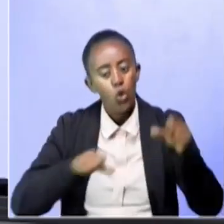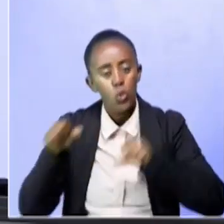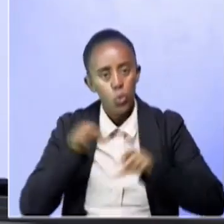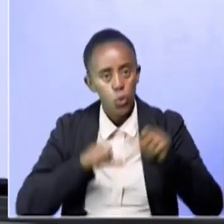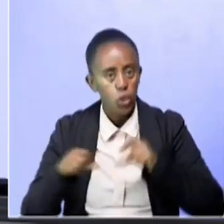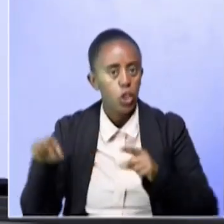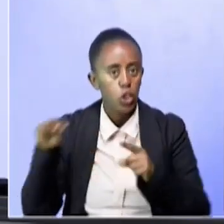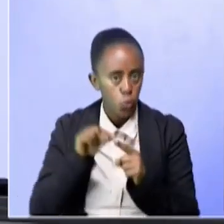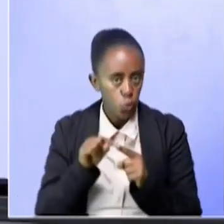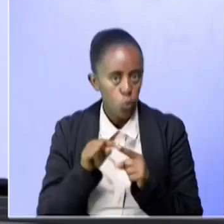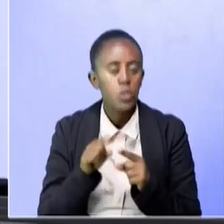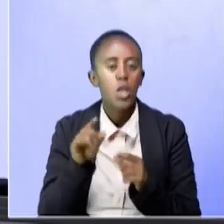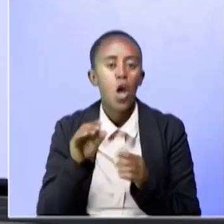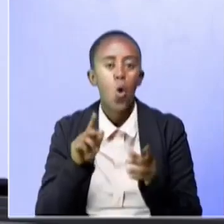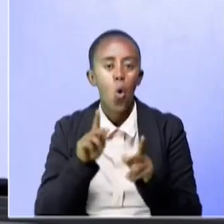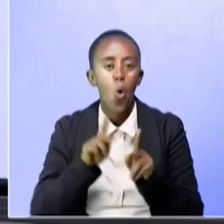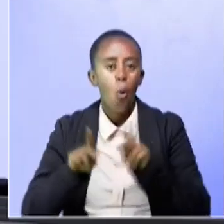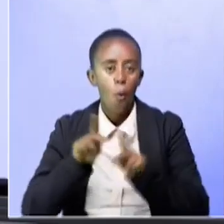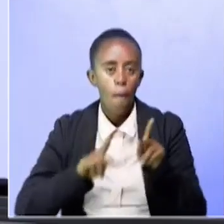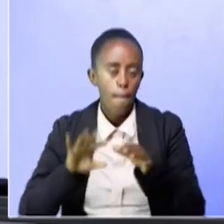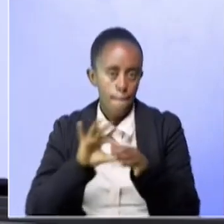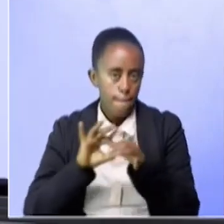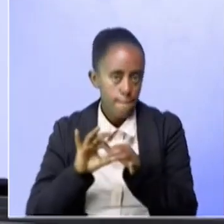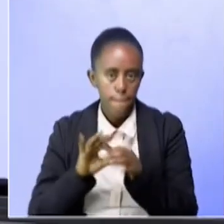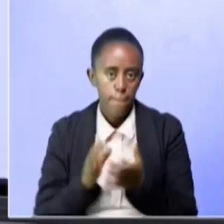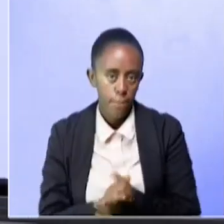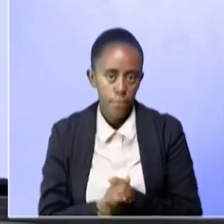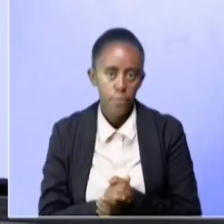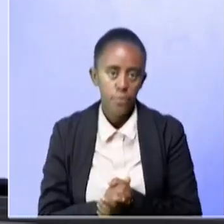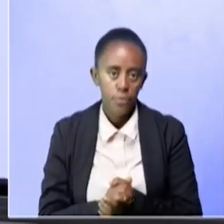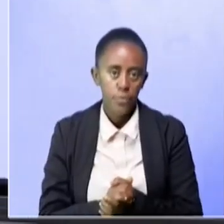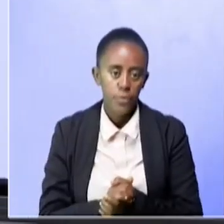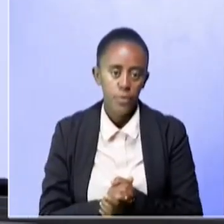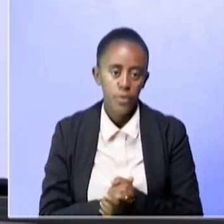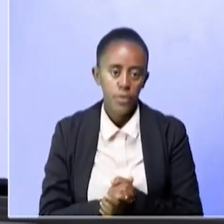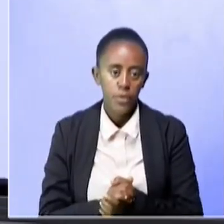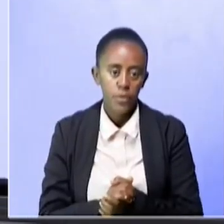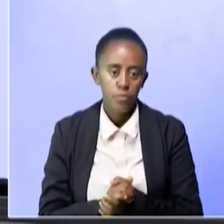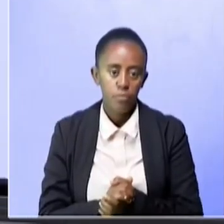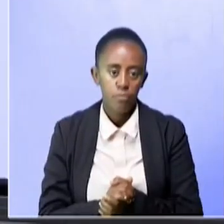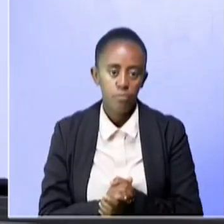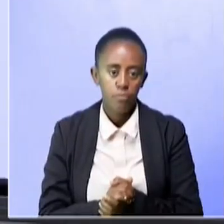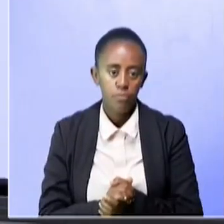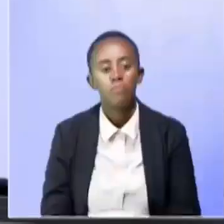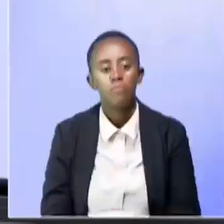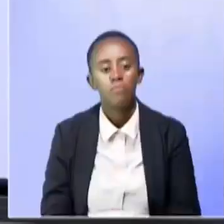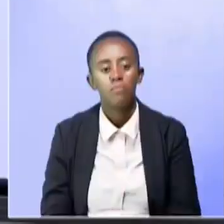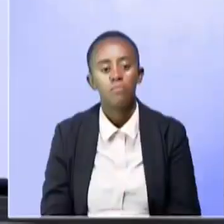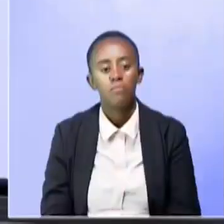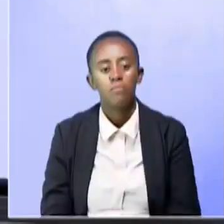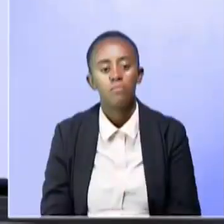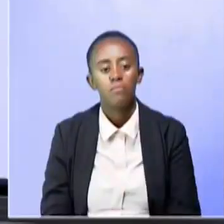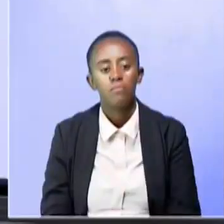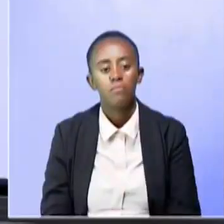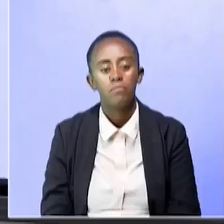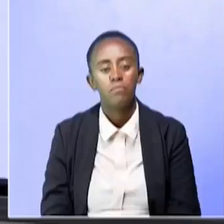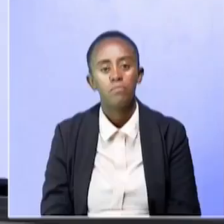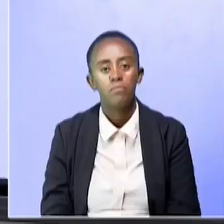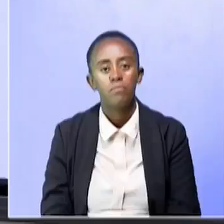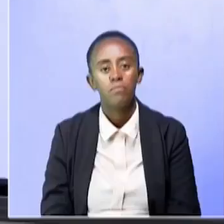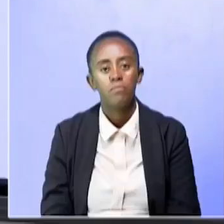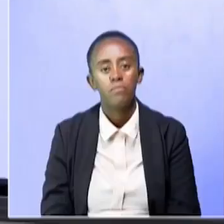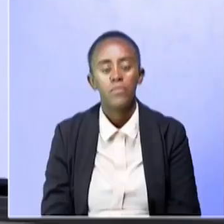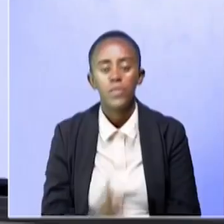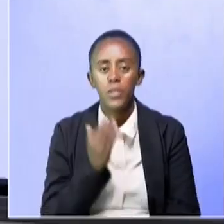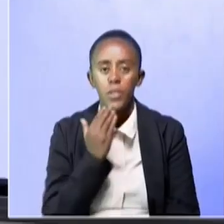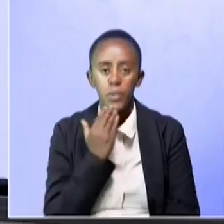to the community and to the world too. Good. Temporary. Exactly. Good.